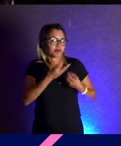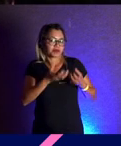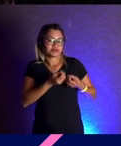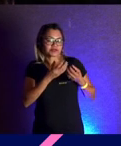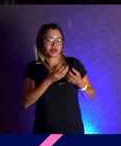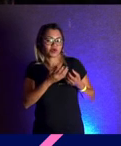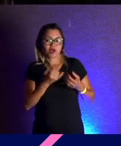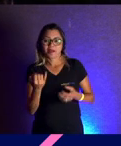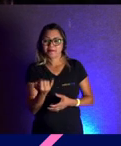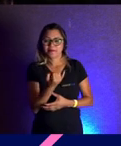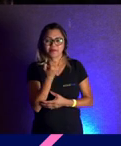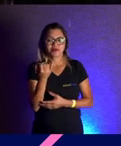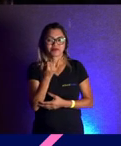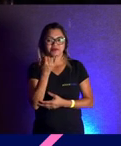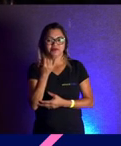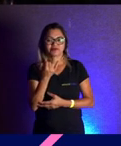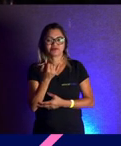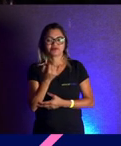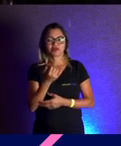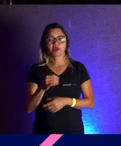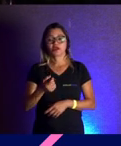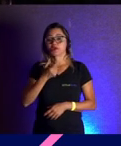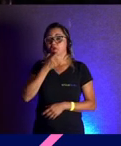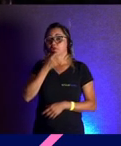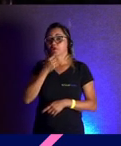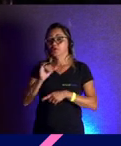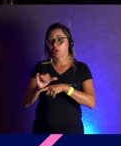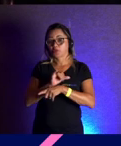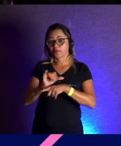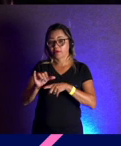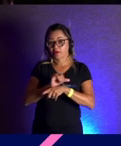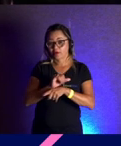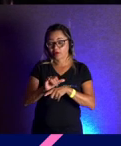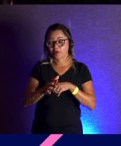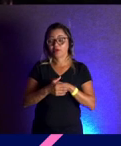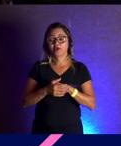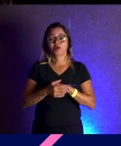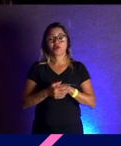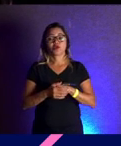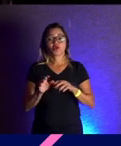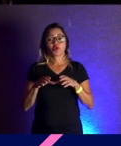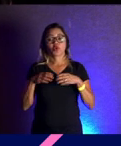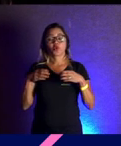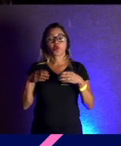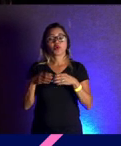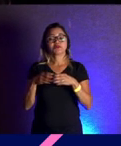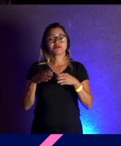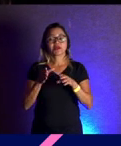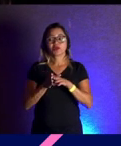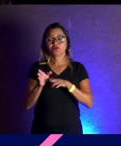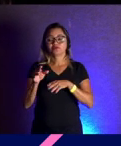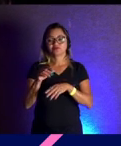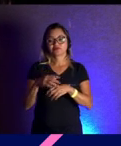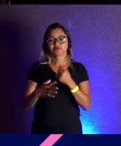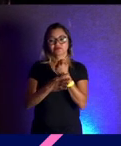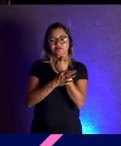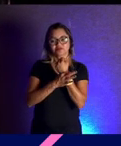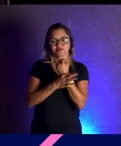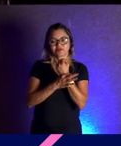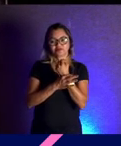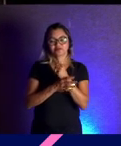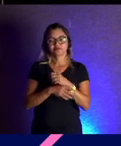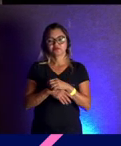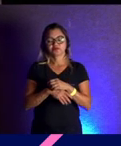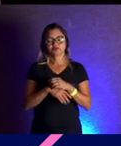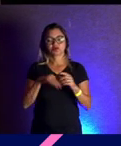Then it gets to New York, and the Security Council staff person just makes a little picture. And it says, March 100,